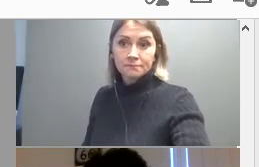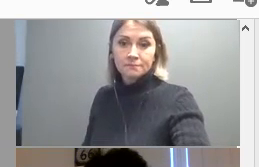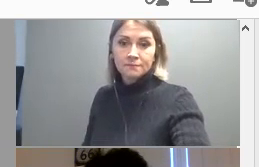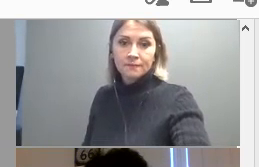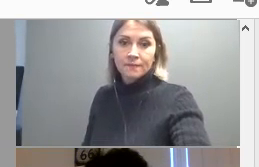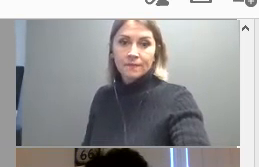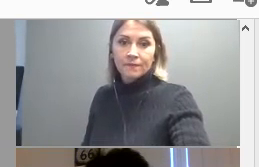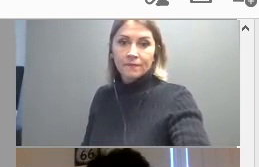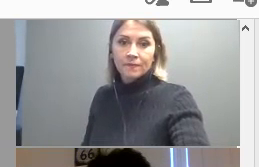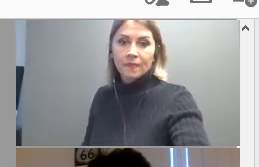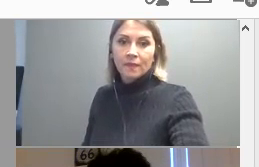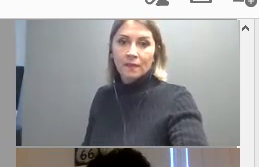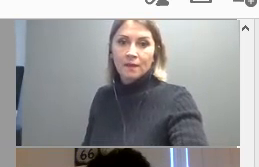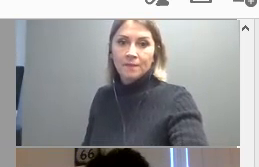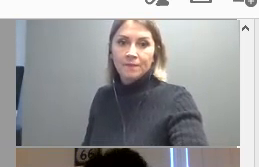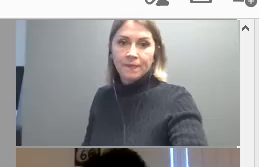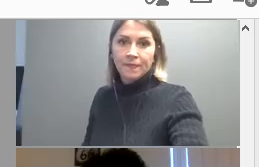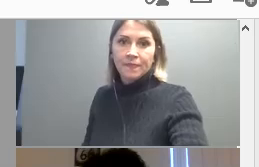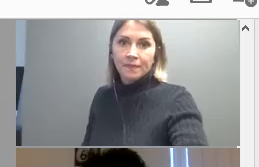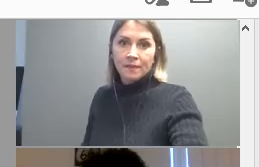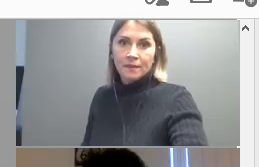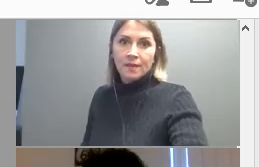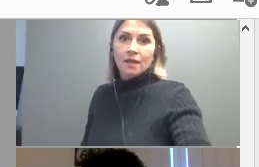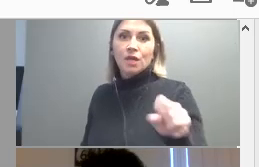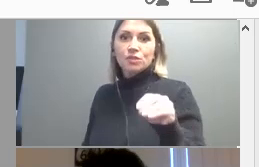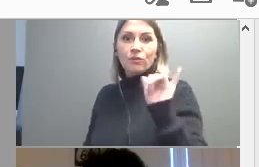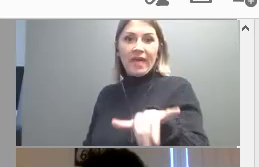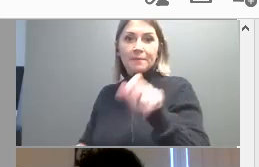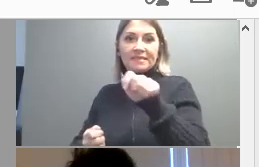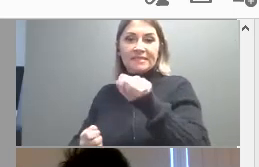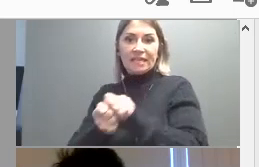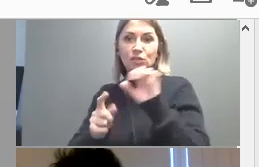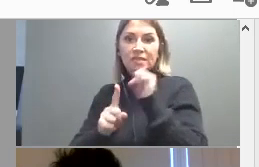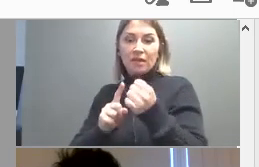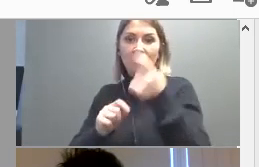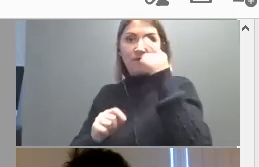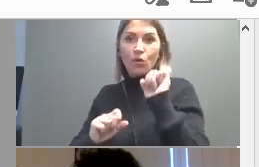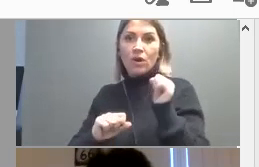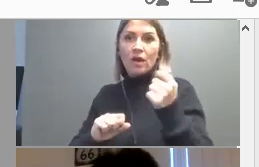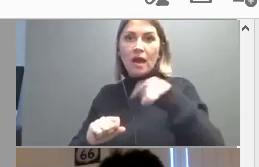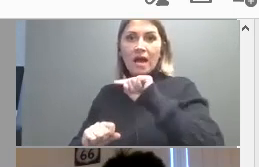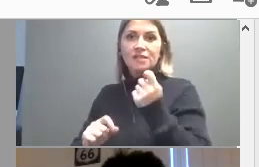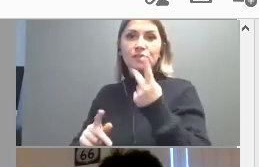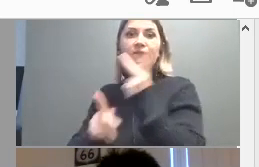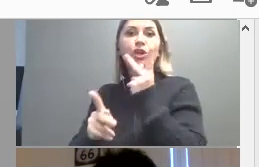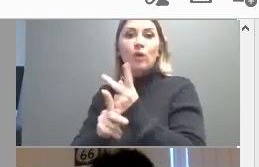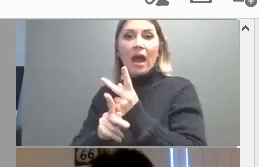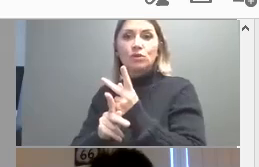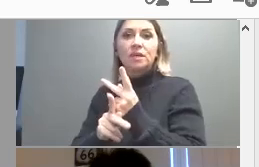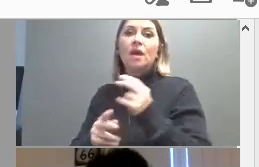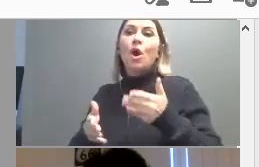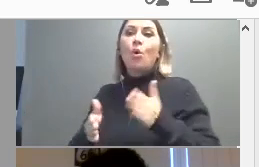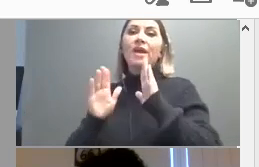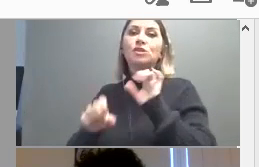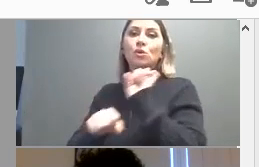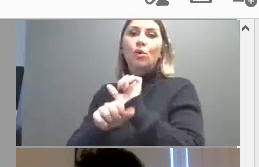does everyone understand this particular scenario, that in order for us to figure out a way to work